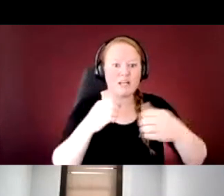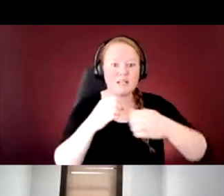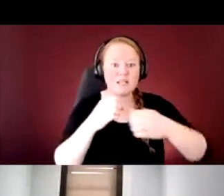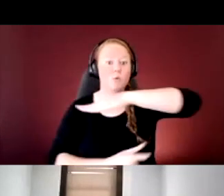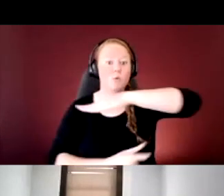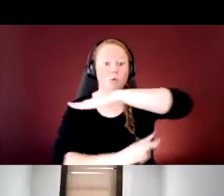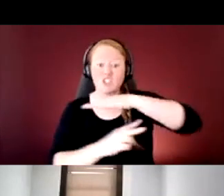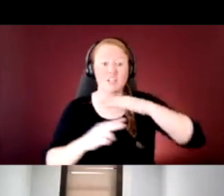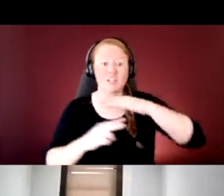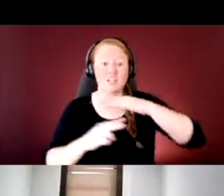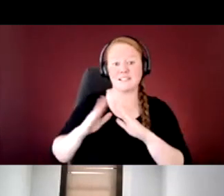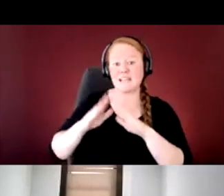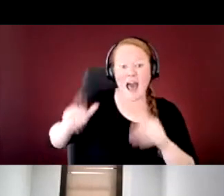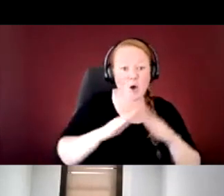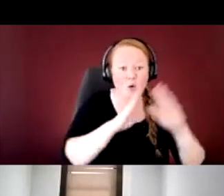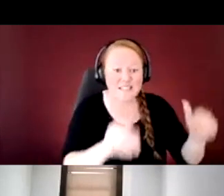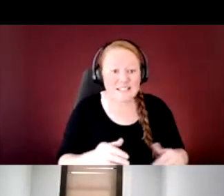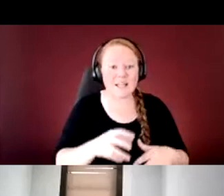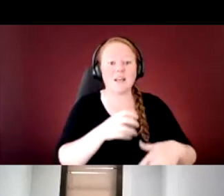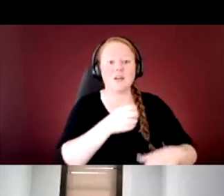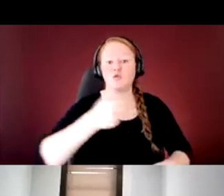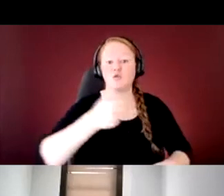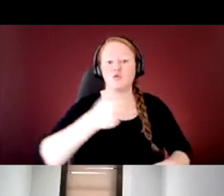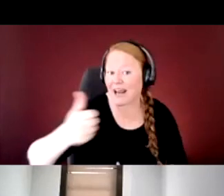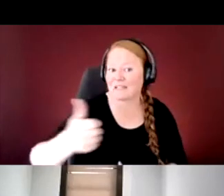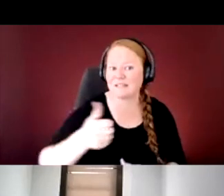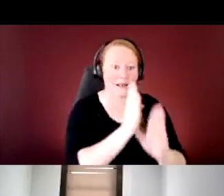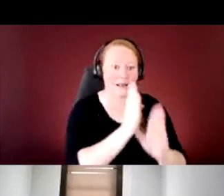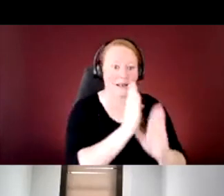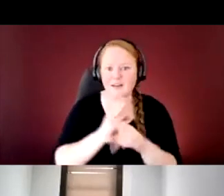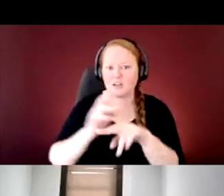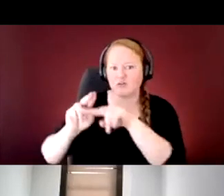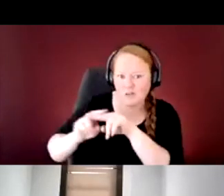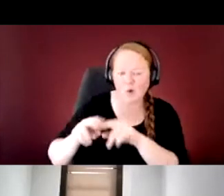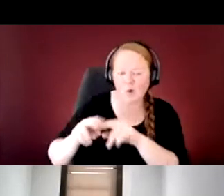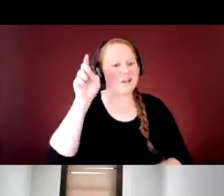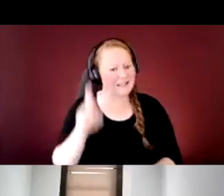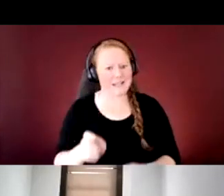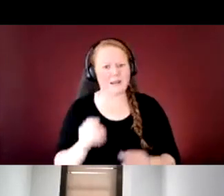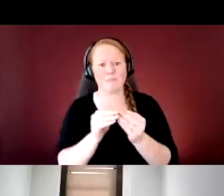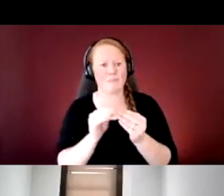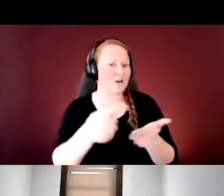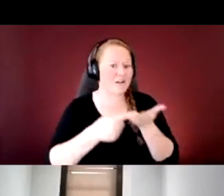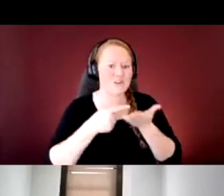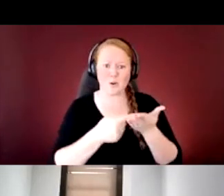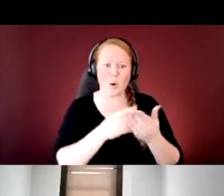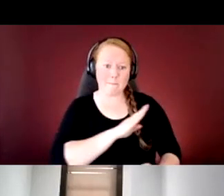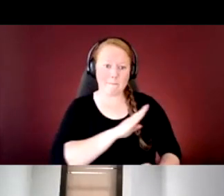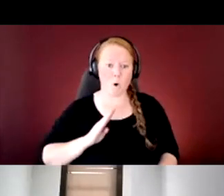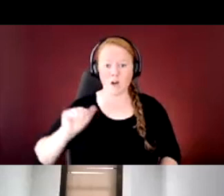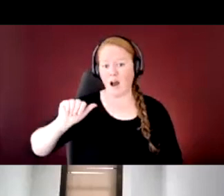the mainframe of the water department, and more, we need to engage in deeper conversation with the Board of Aldermen. That's why